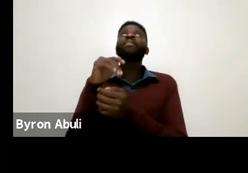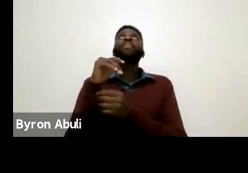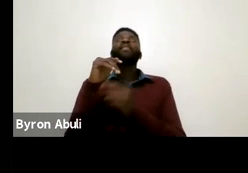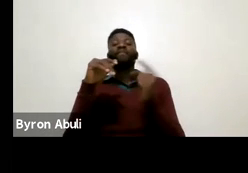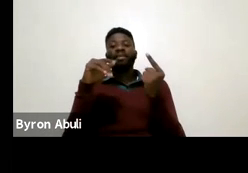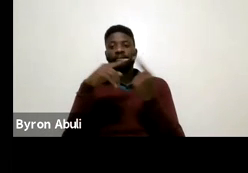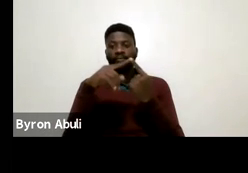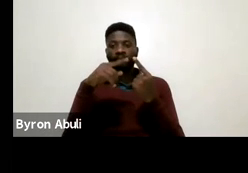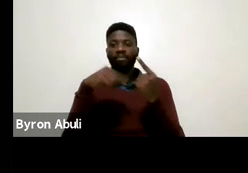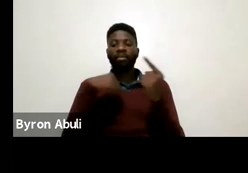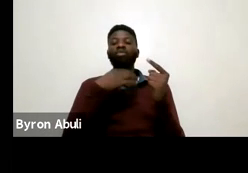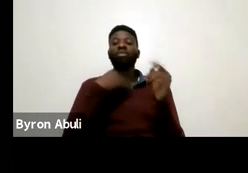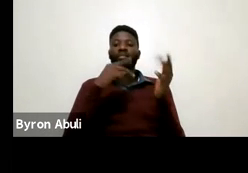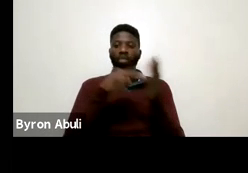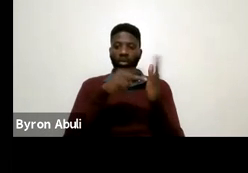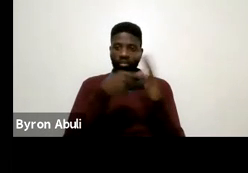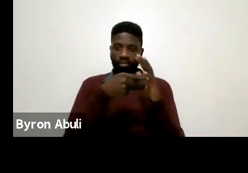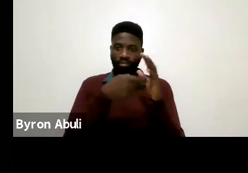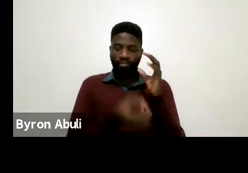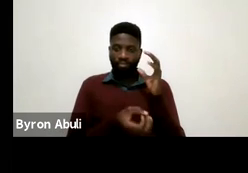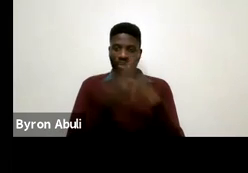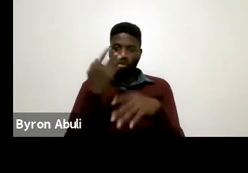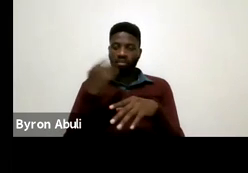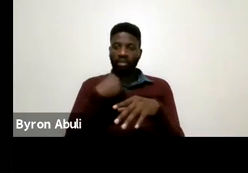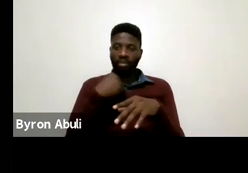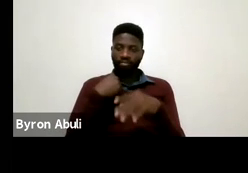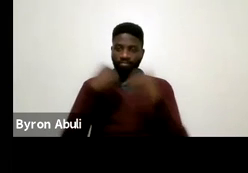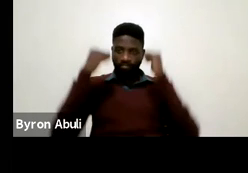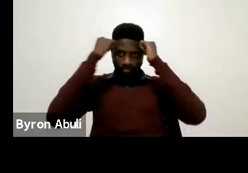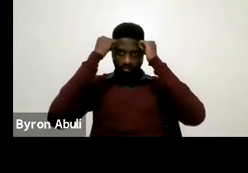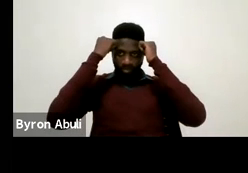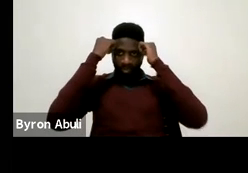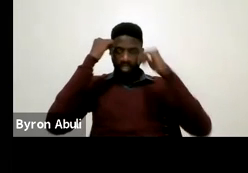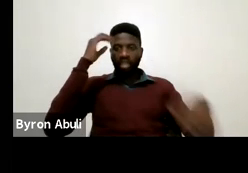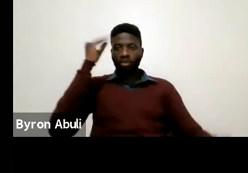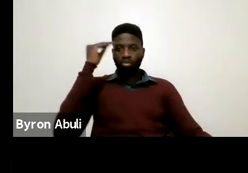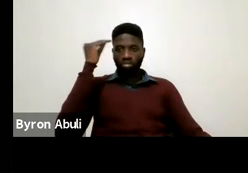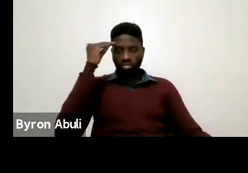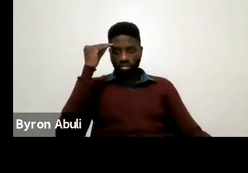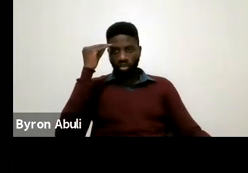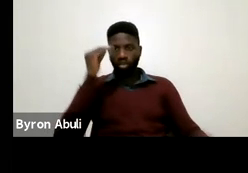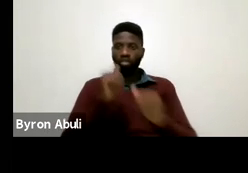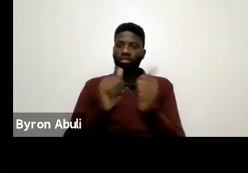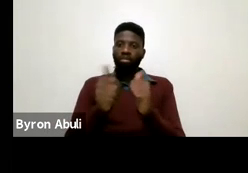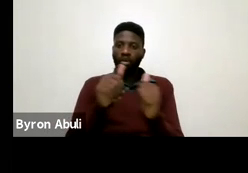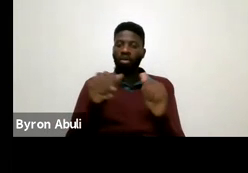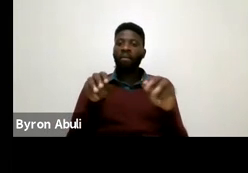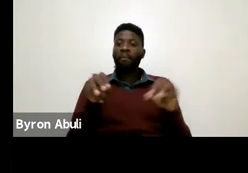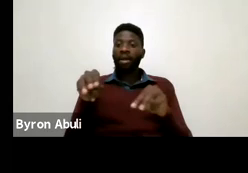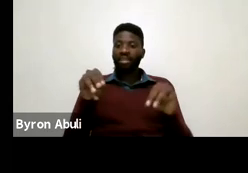to start a project, because I'm doing recreation and sports management, a project that will be